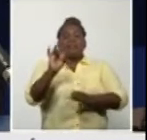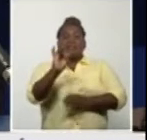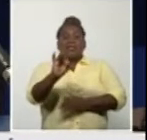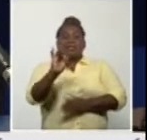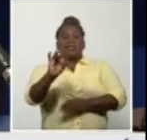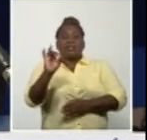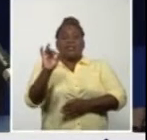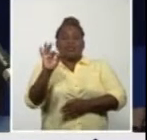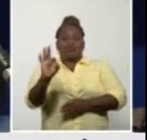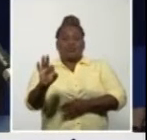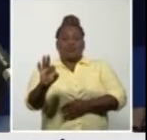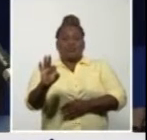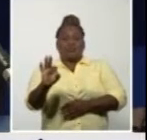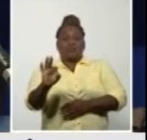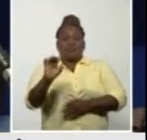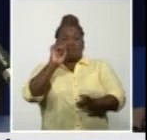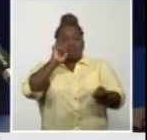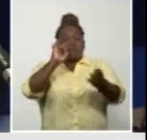1,627 people.